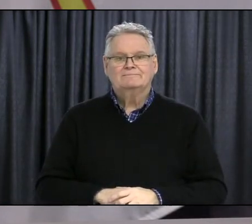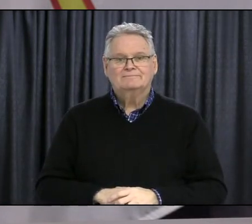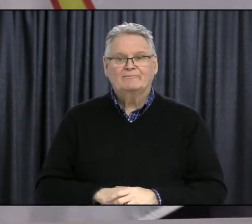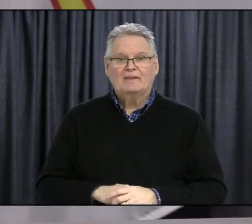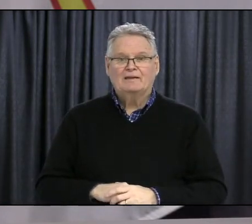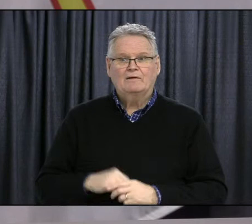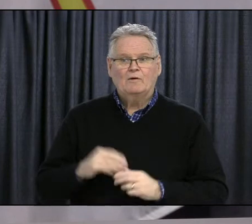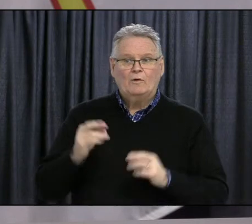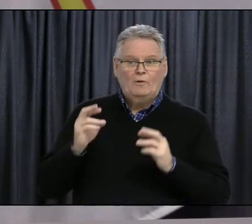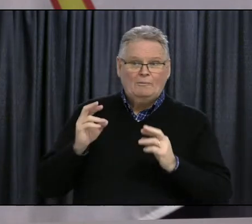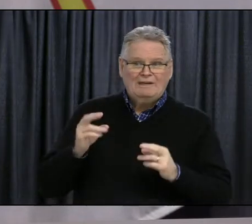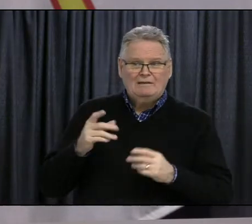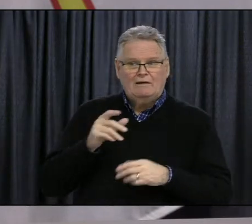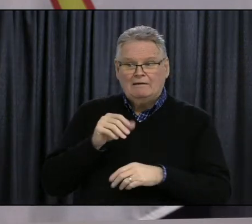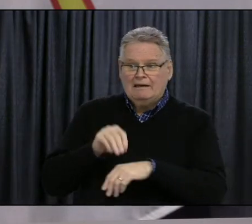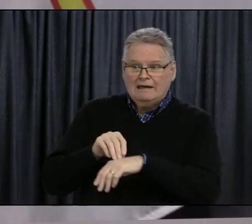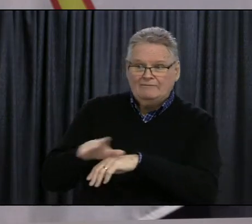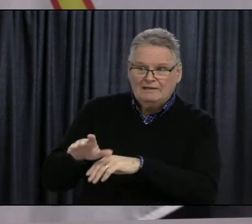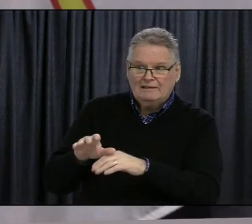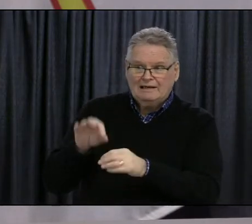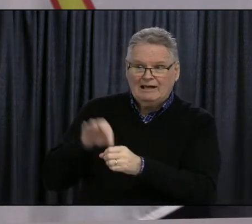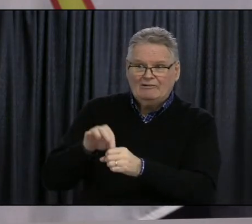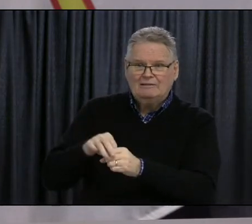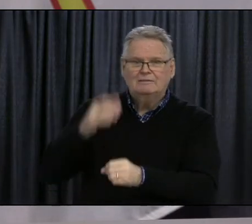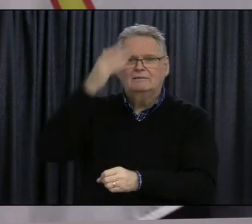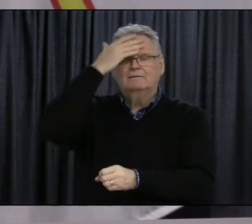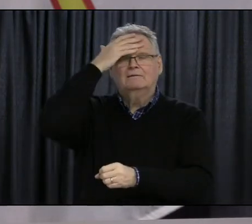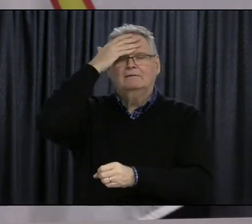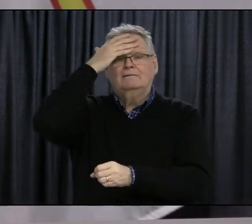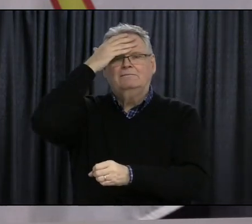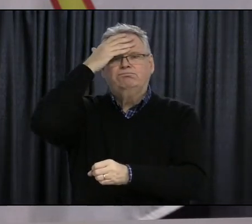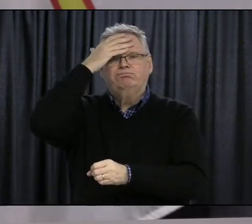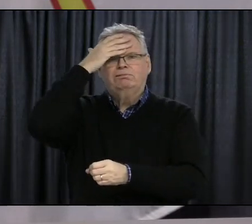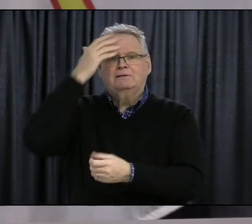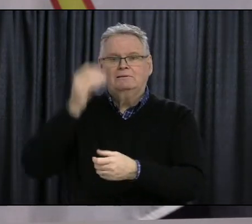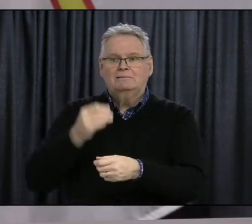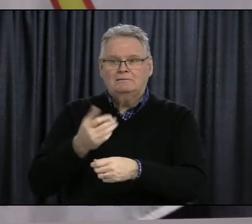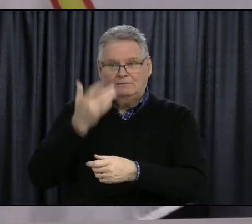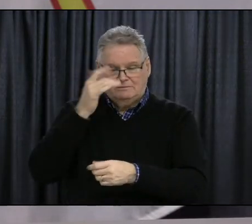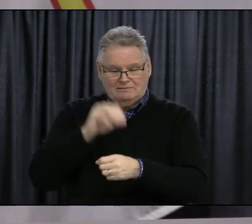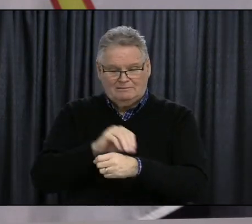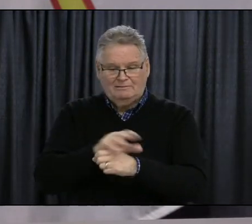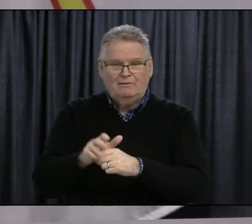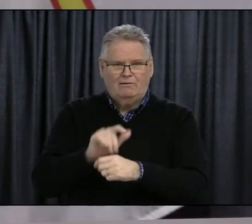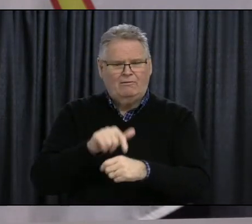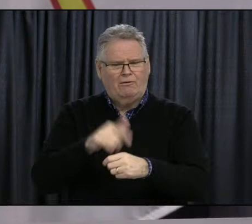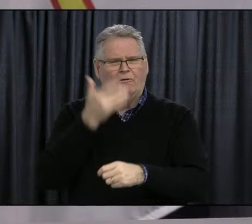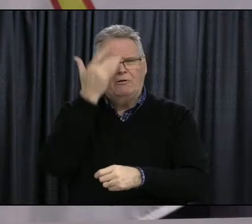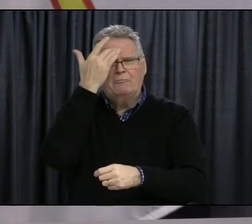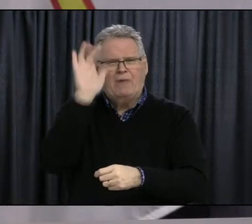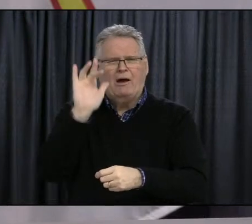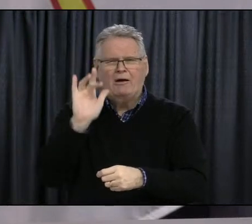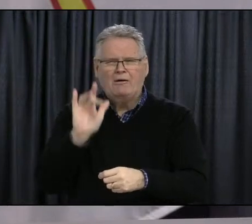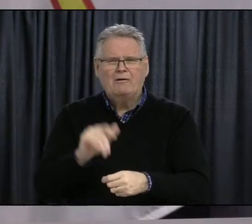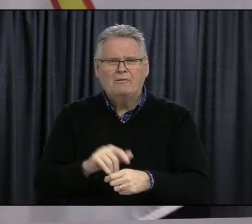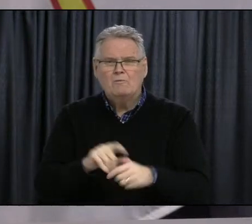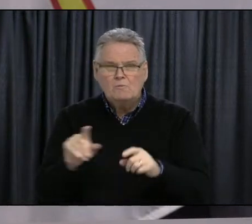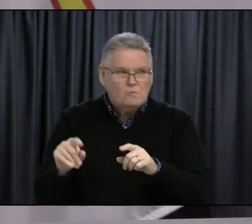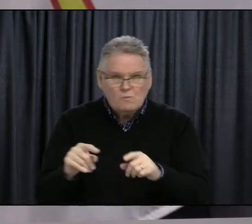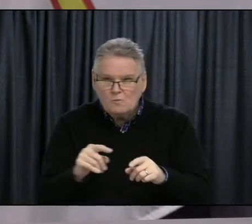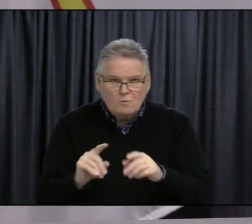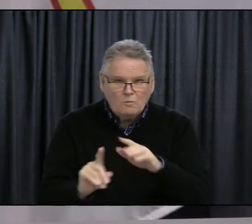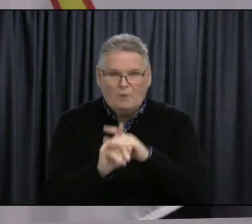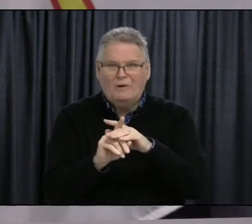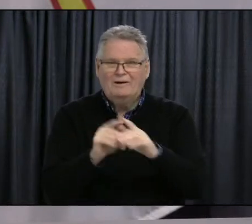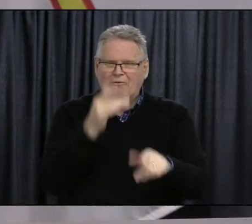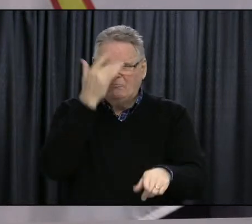what COVID does, and we've been saying all along that we have to expect that COVID can pop up anywhere and that it can happen,